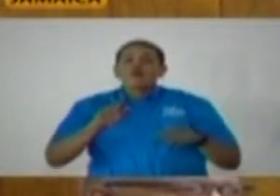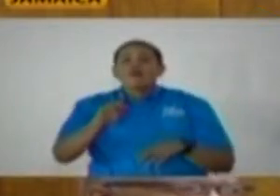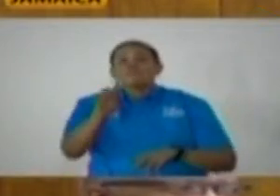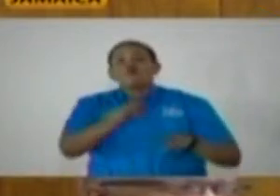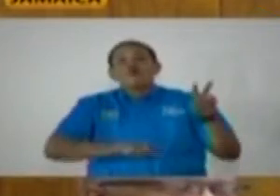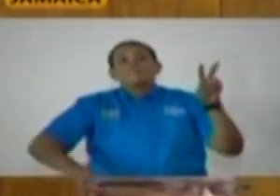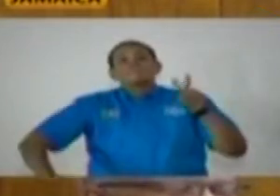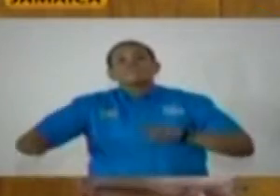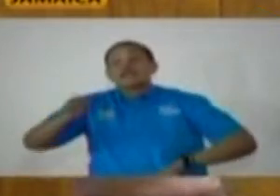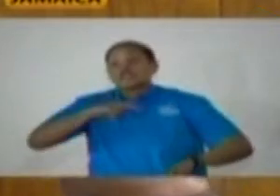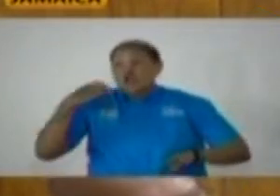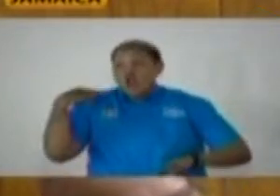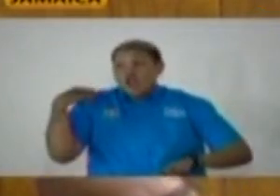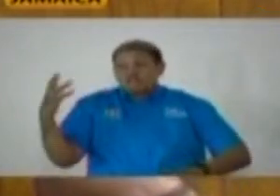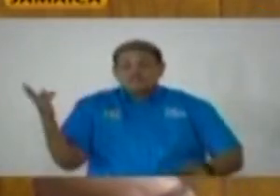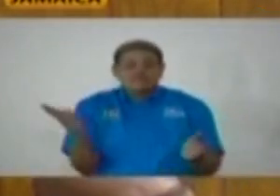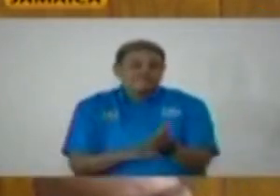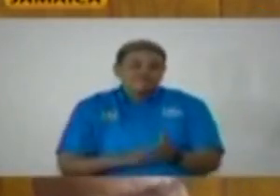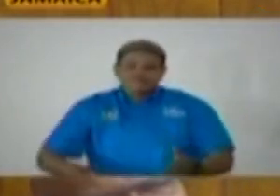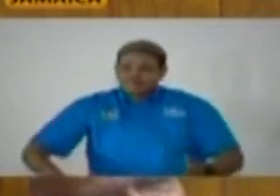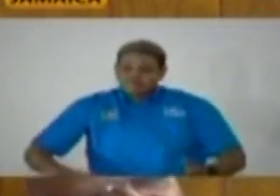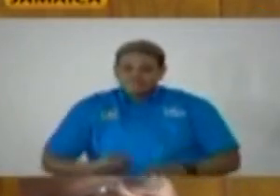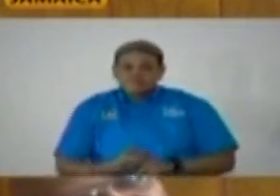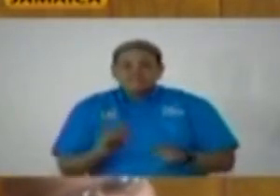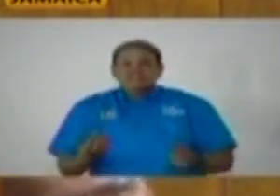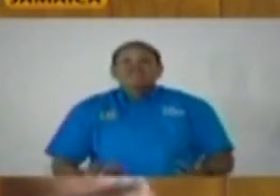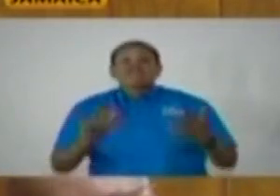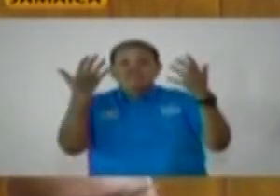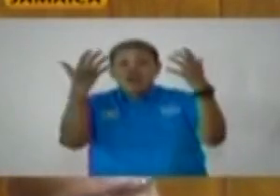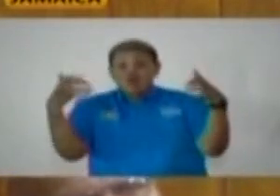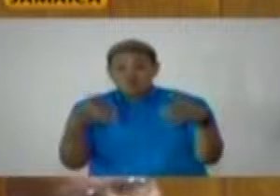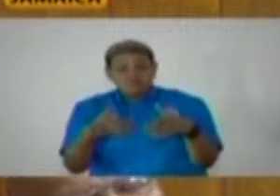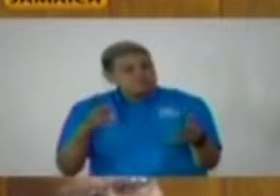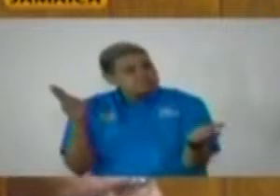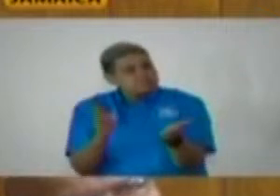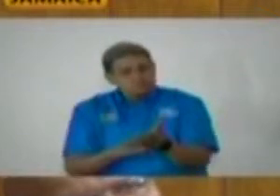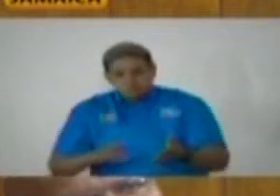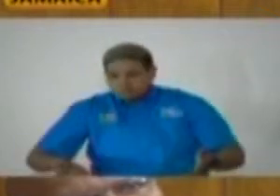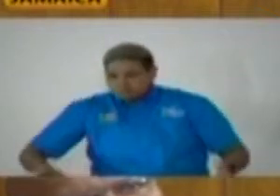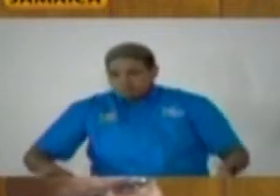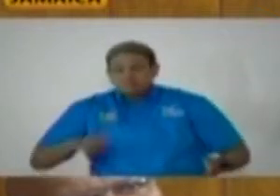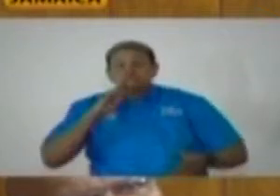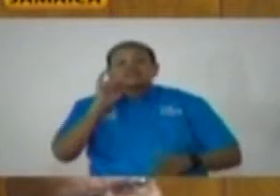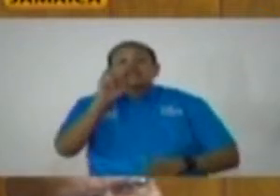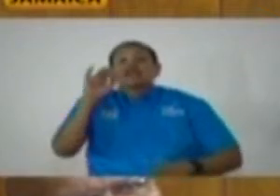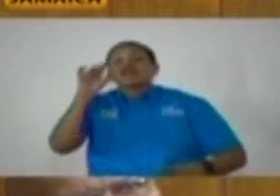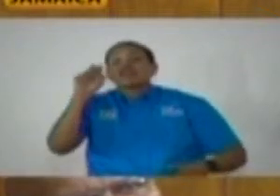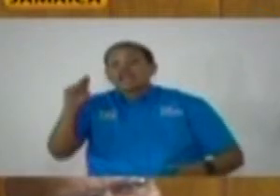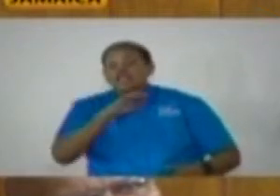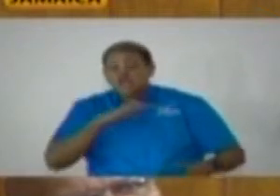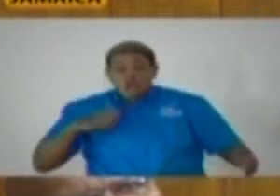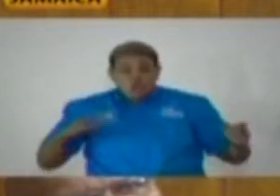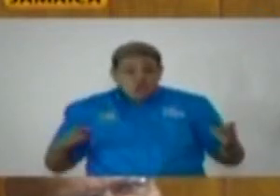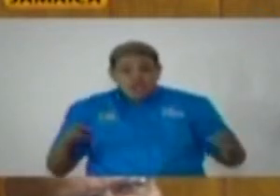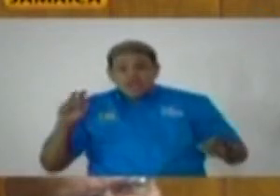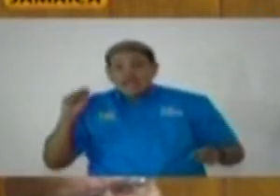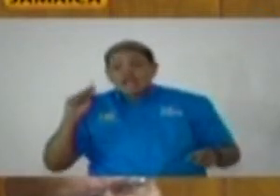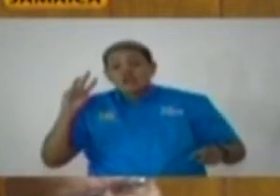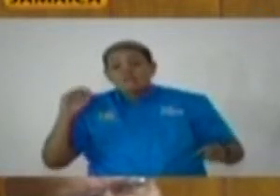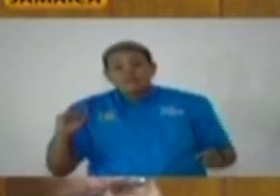Probational officers have not signed. The fire brigade has not signed. Irrigation Commission,